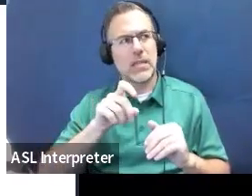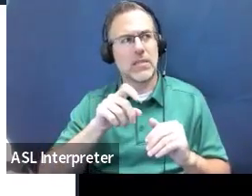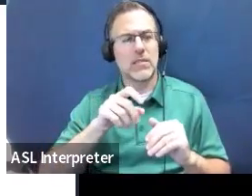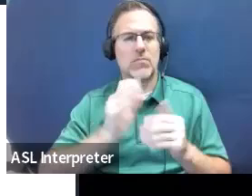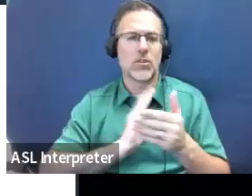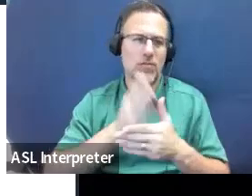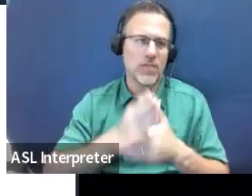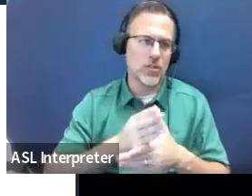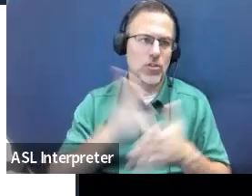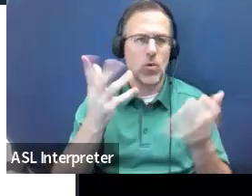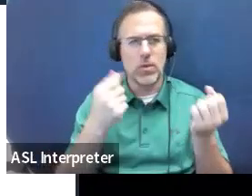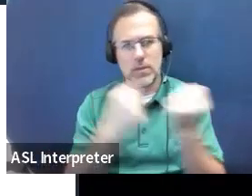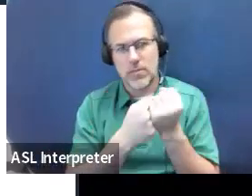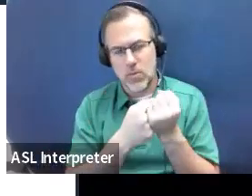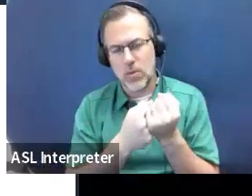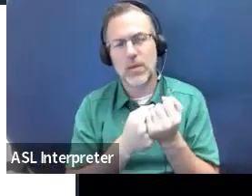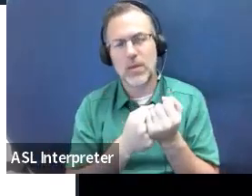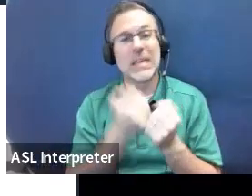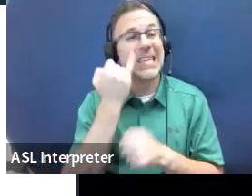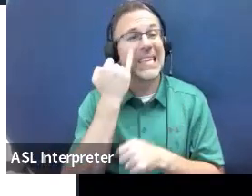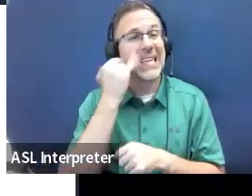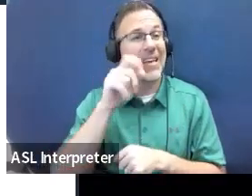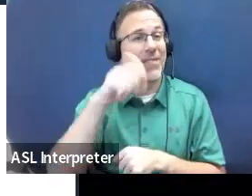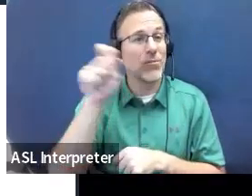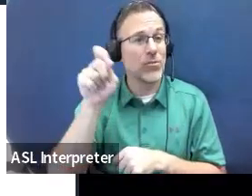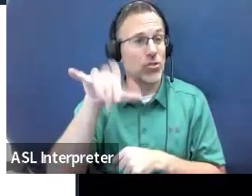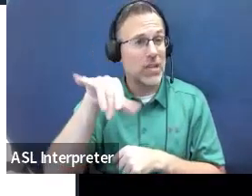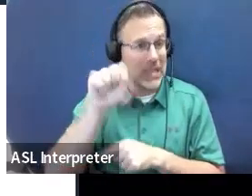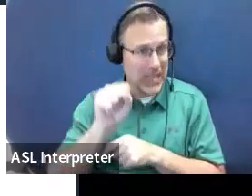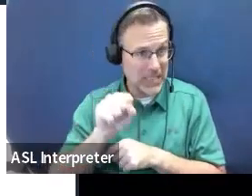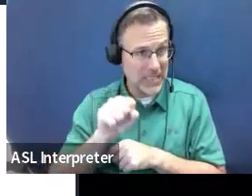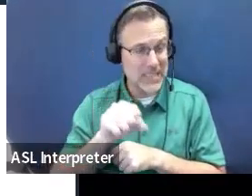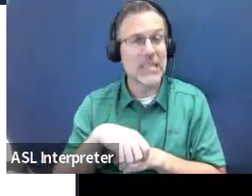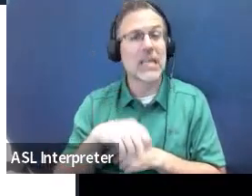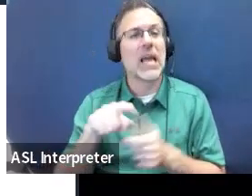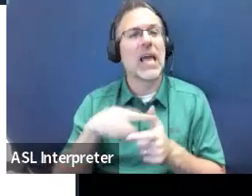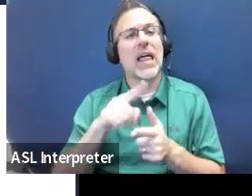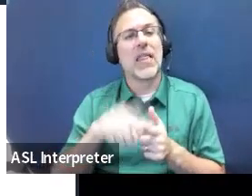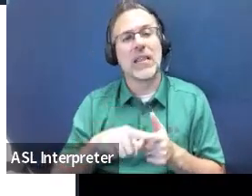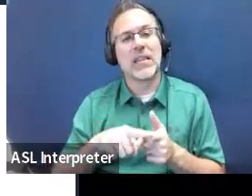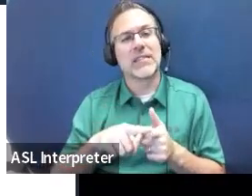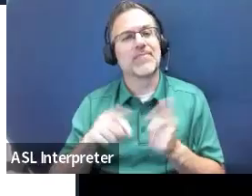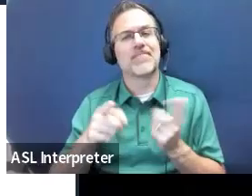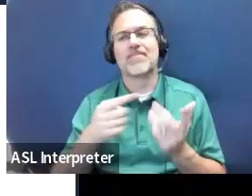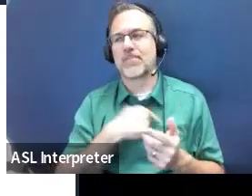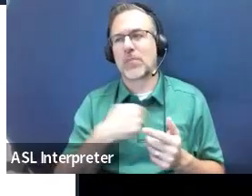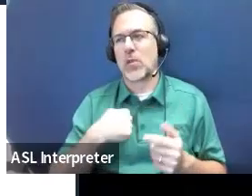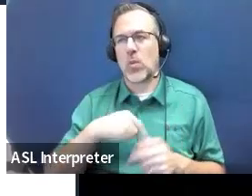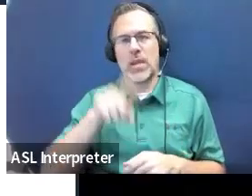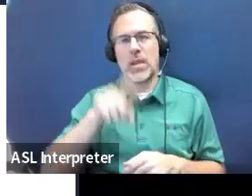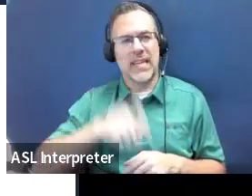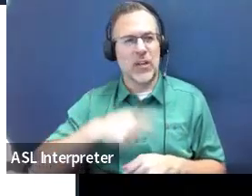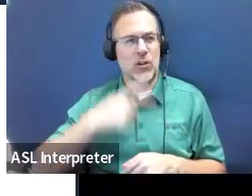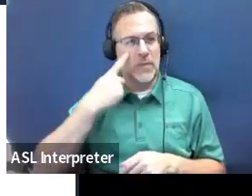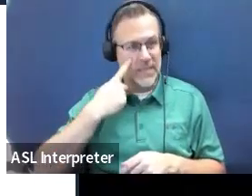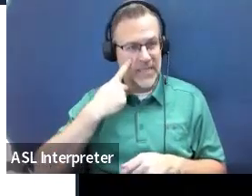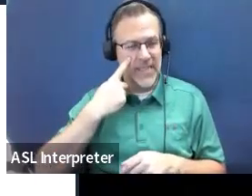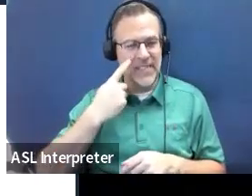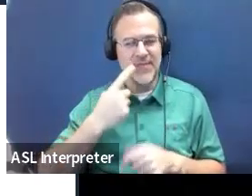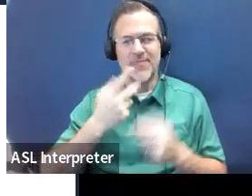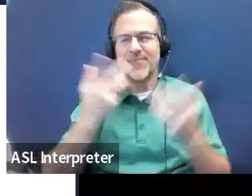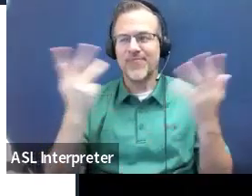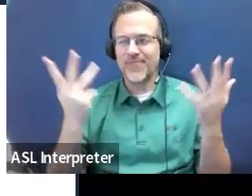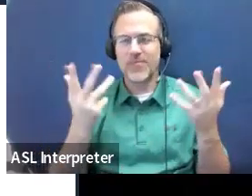address the behavior. If you check yes here, then we would be looking for either something in accommodations that